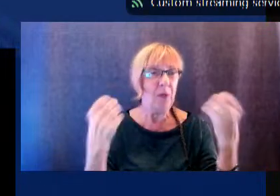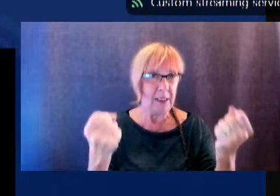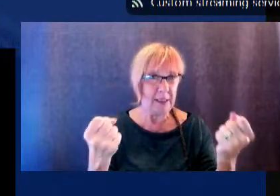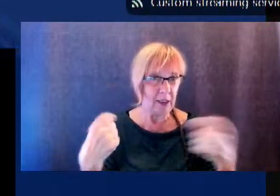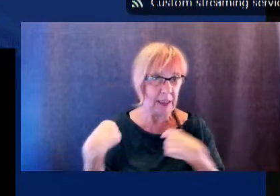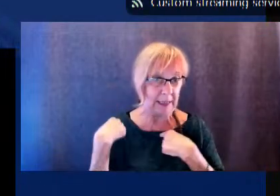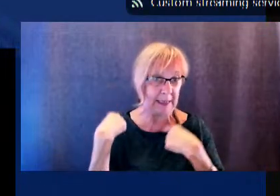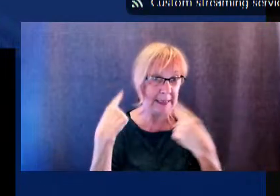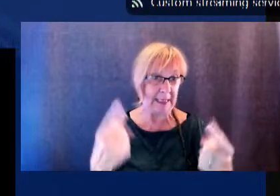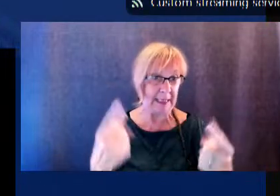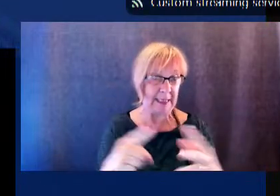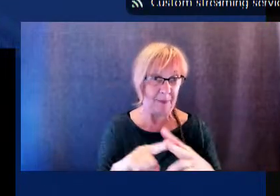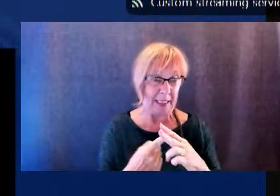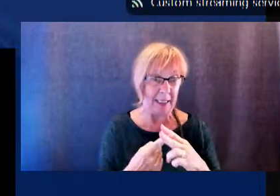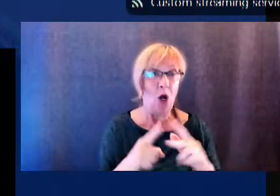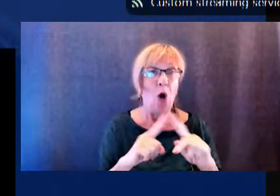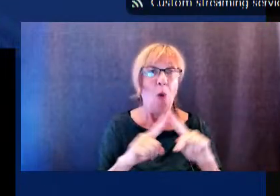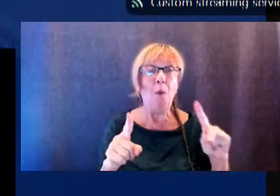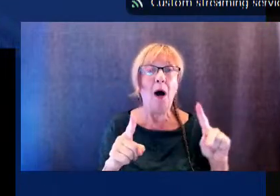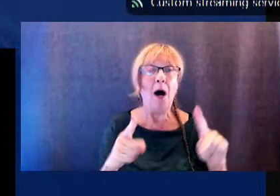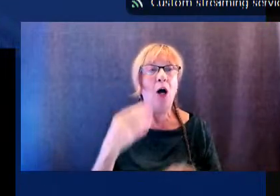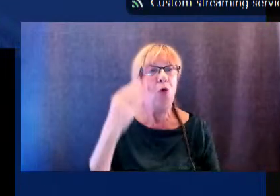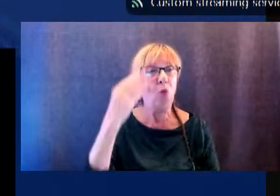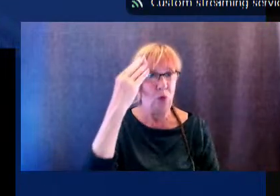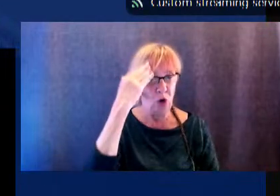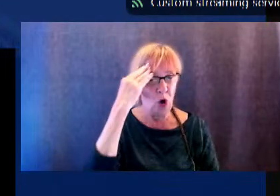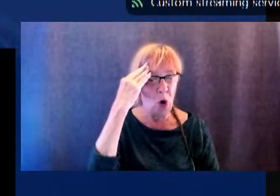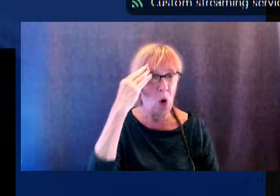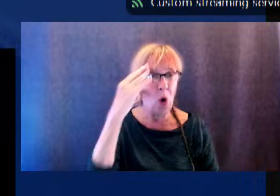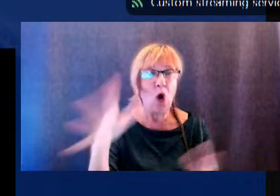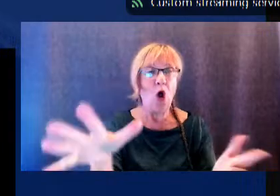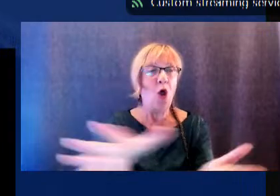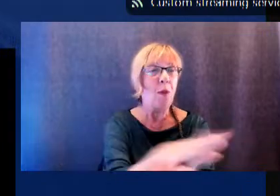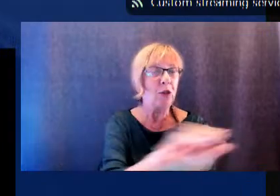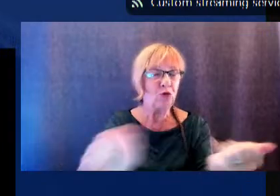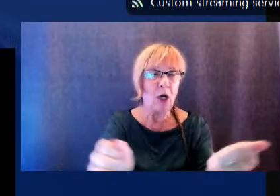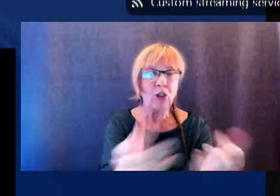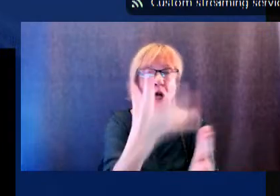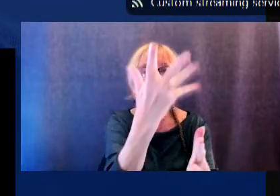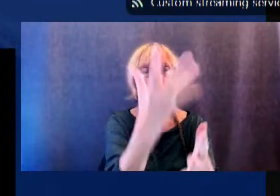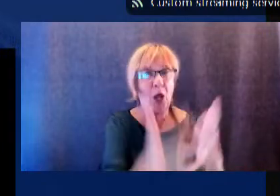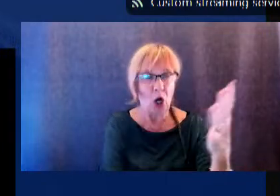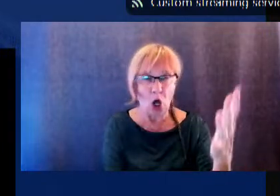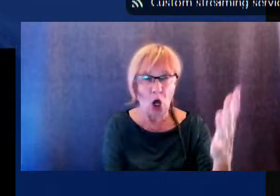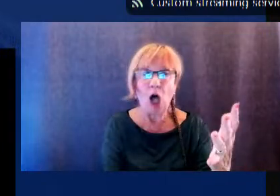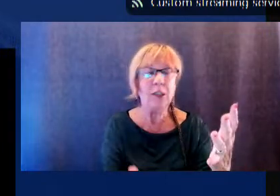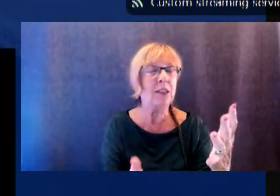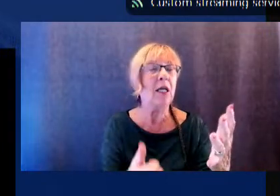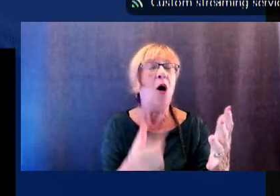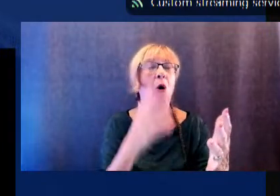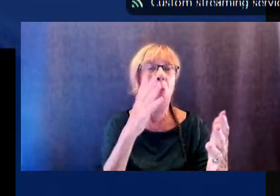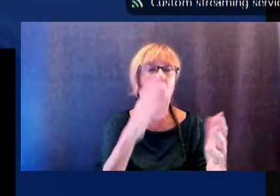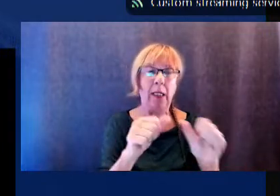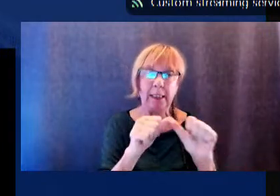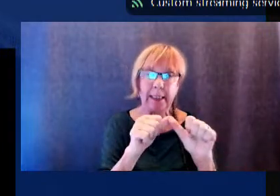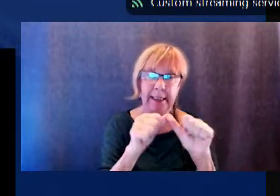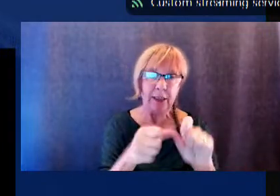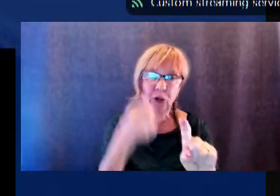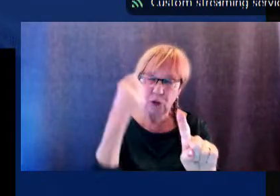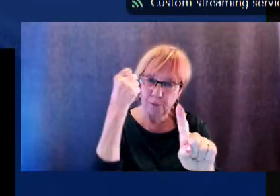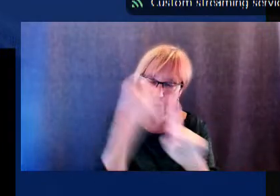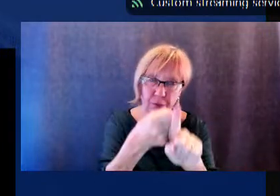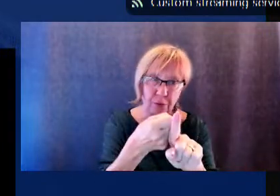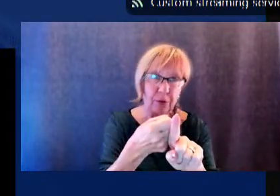the loss, disruption, and uncertainty that follow can continue to take a deep toll over time, not only physically